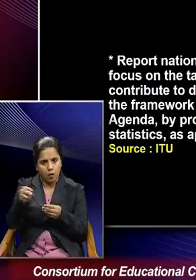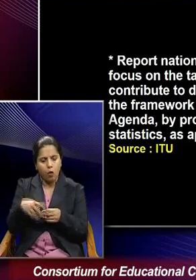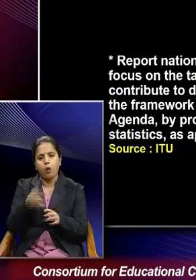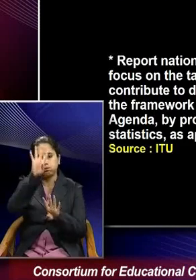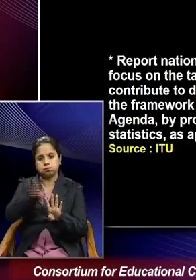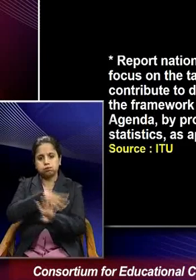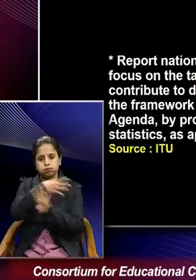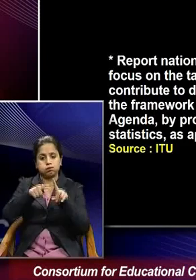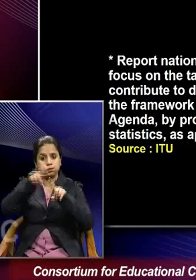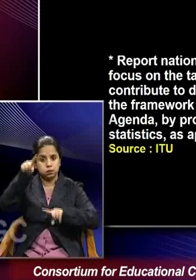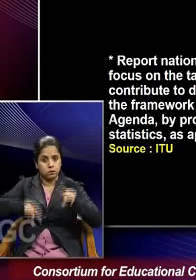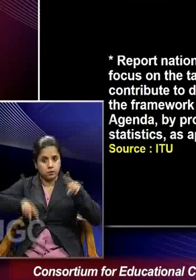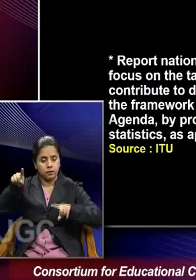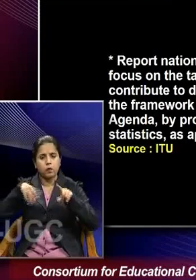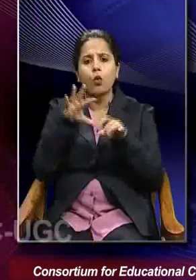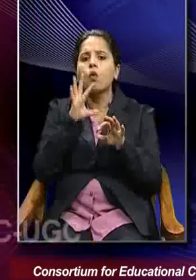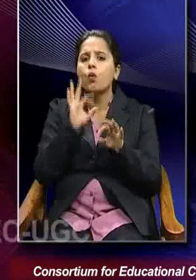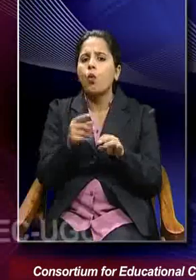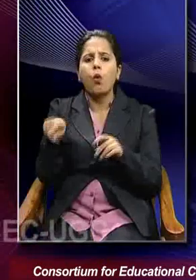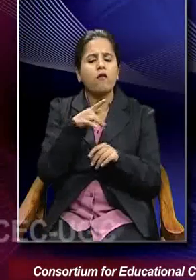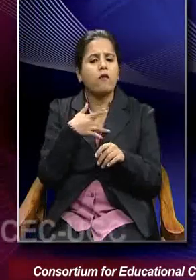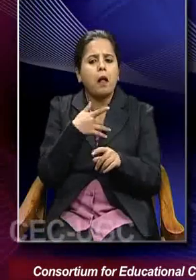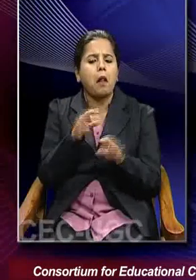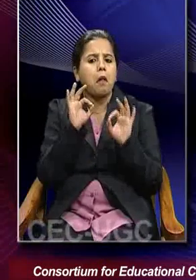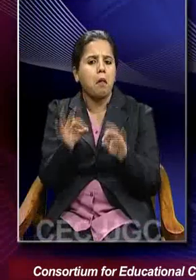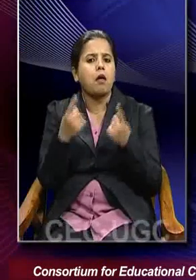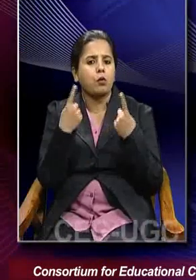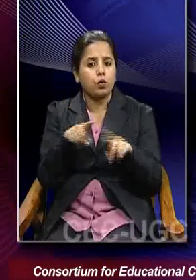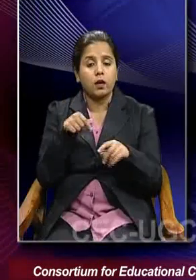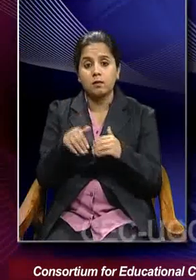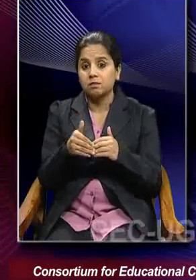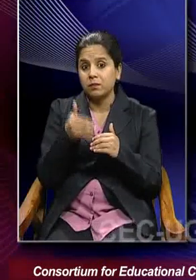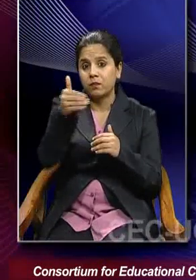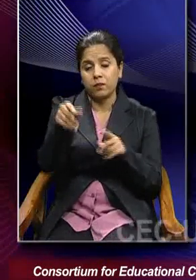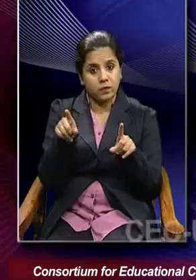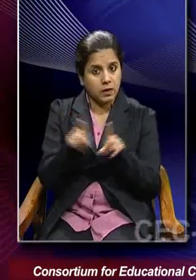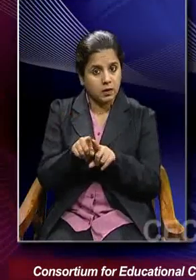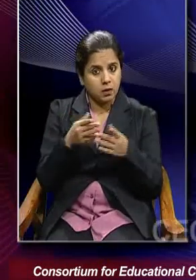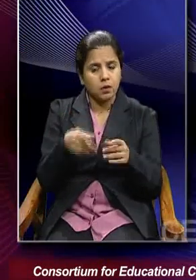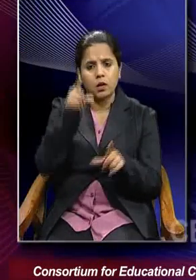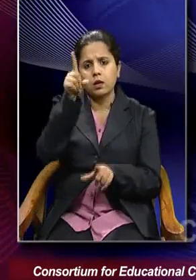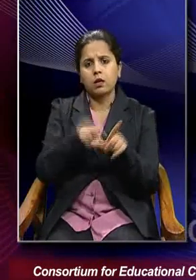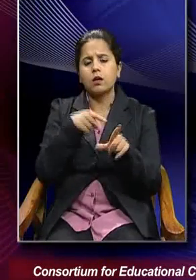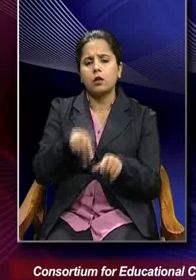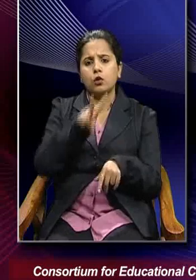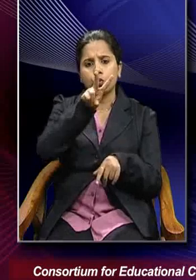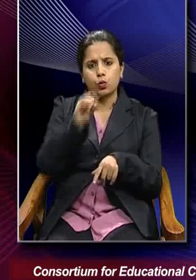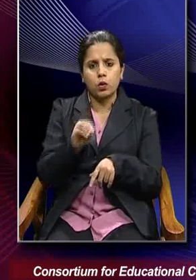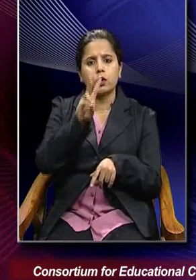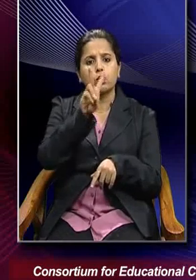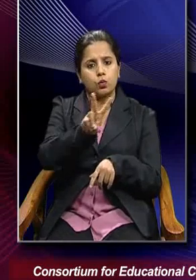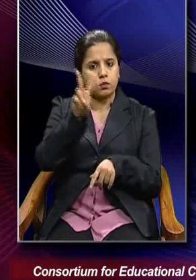statistics as appropriate. Moving forward, in the year